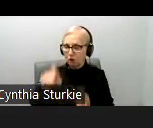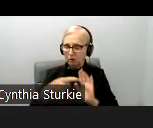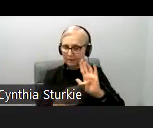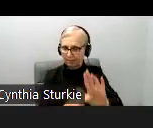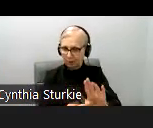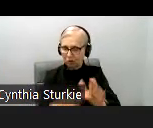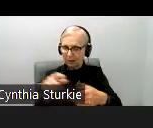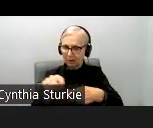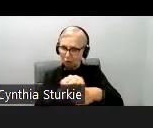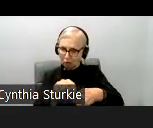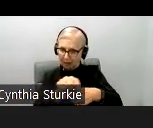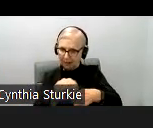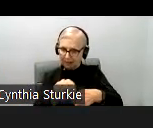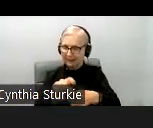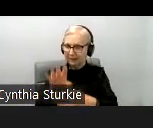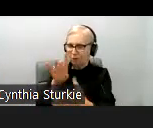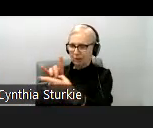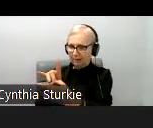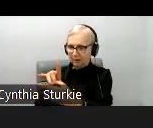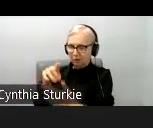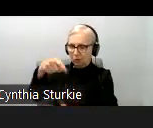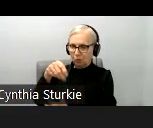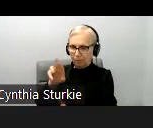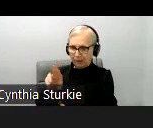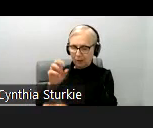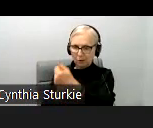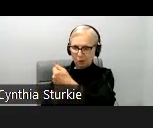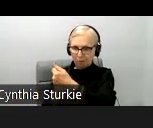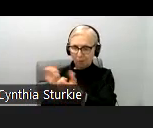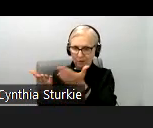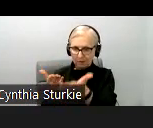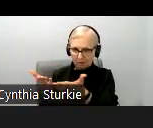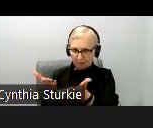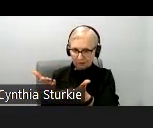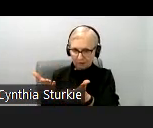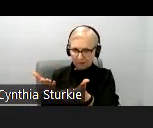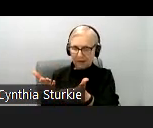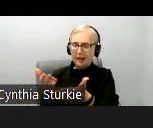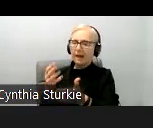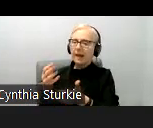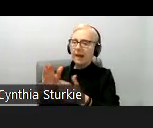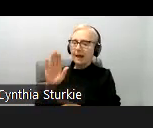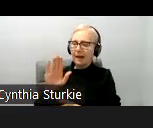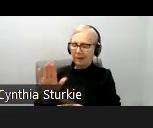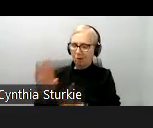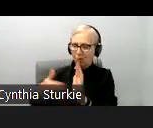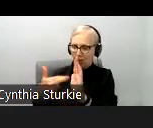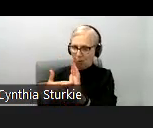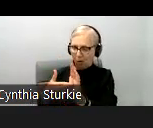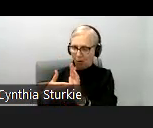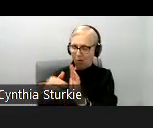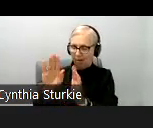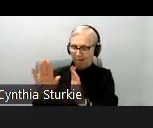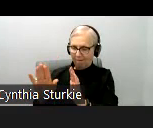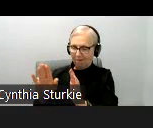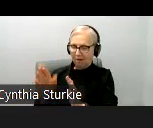the provision of peer support services, supervision of peer support professionals, and the role of peer support professionals. This was